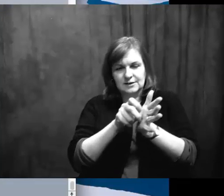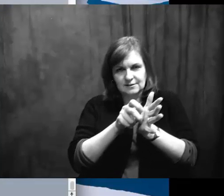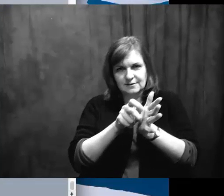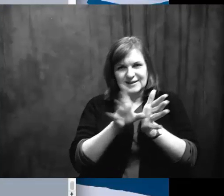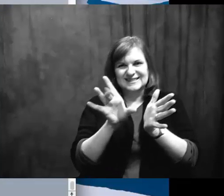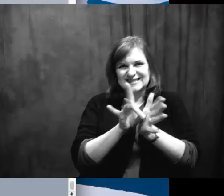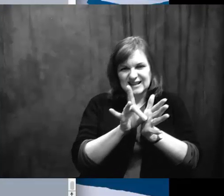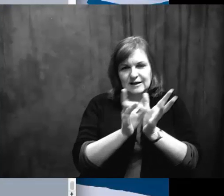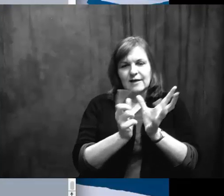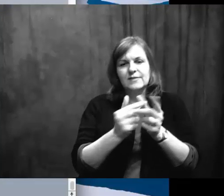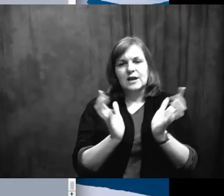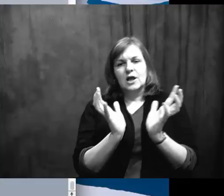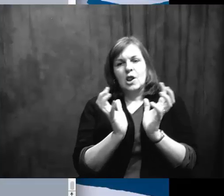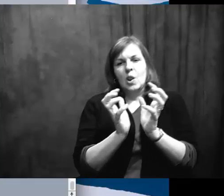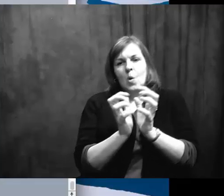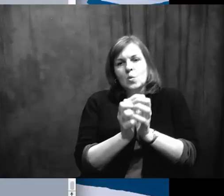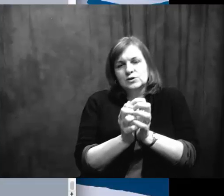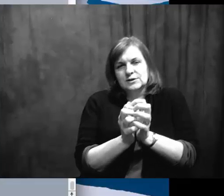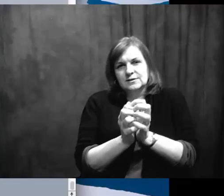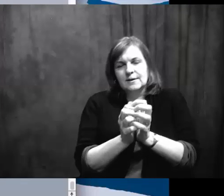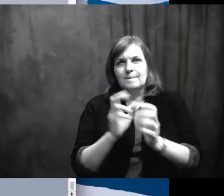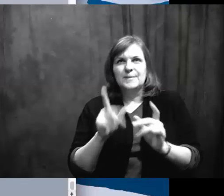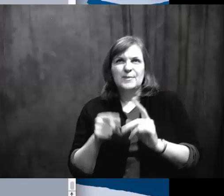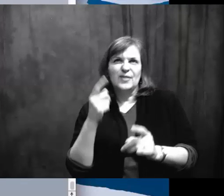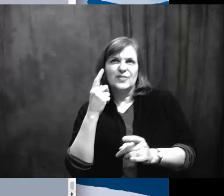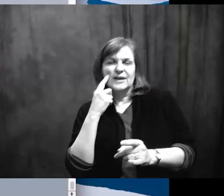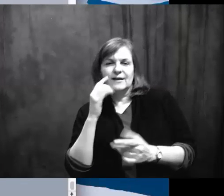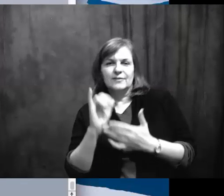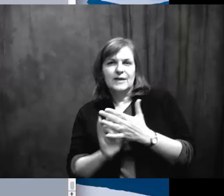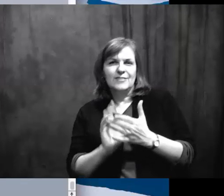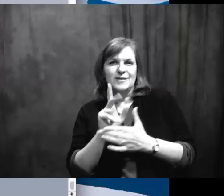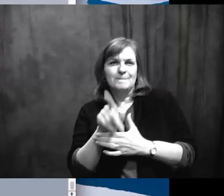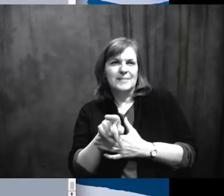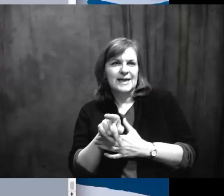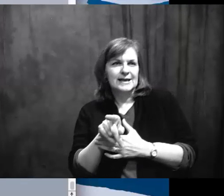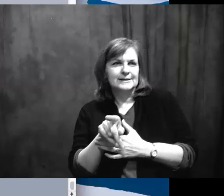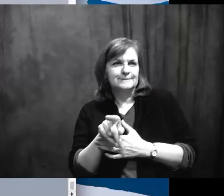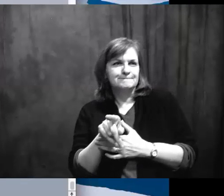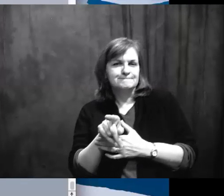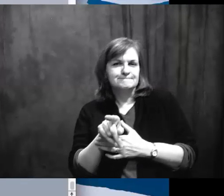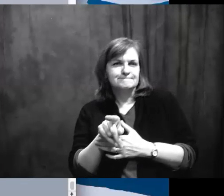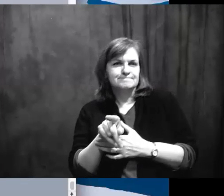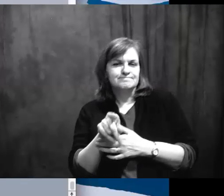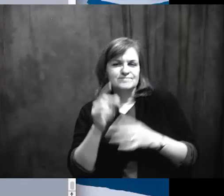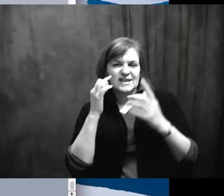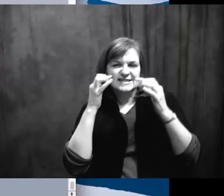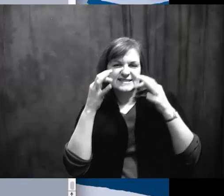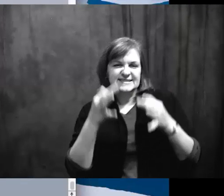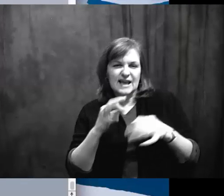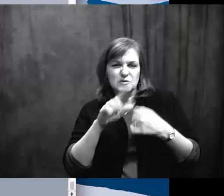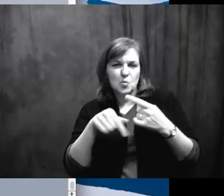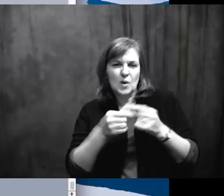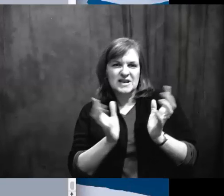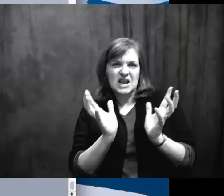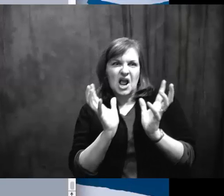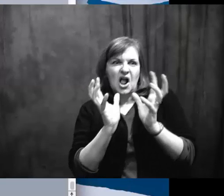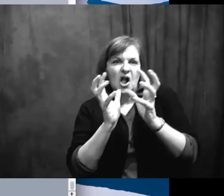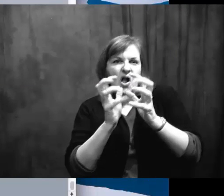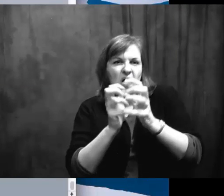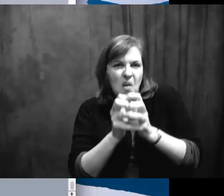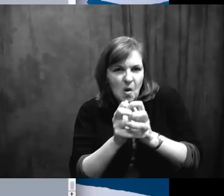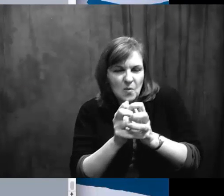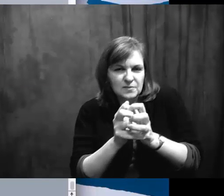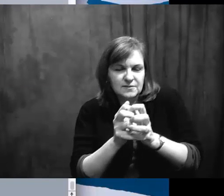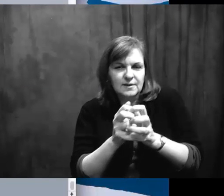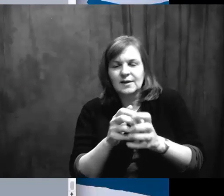close shut. Now, many people think about this as kind of the plant selecting for and choosing to close